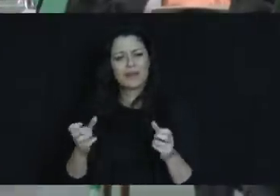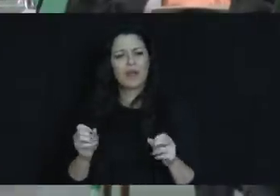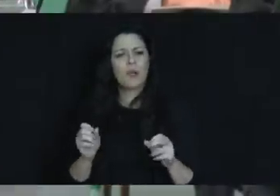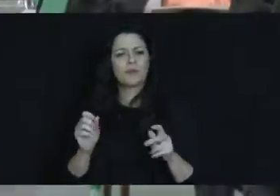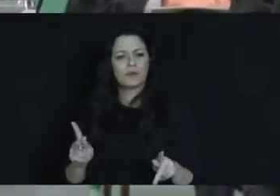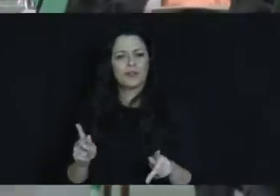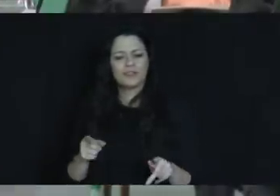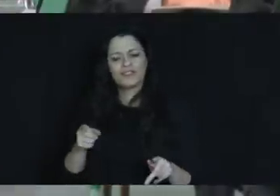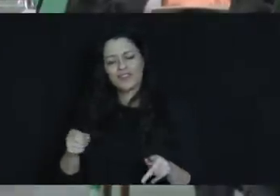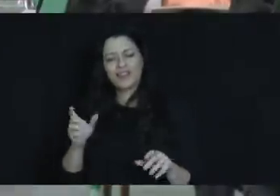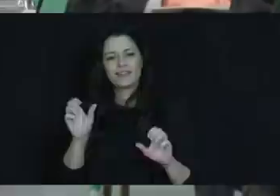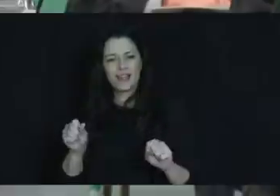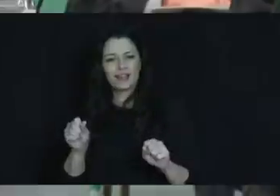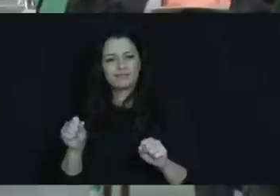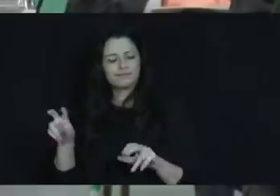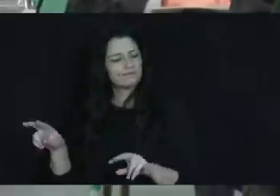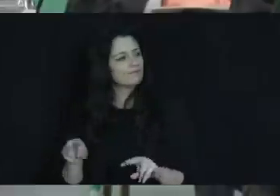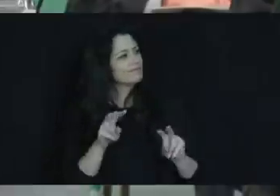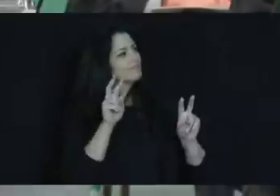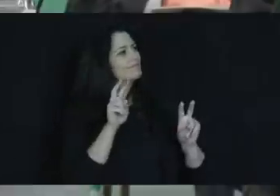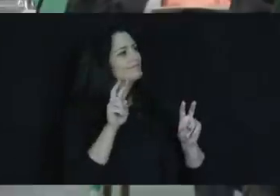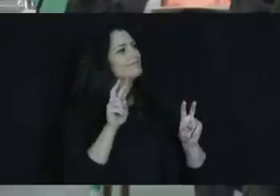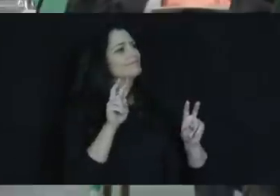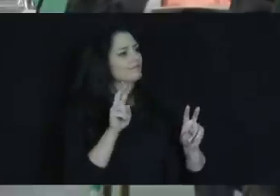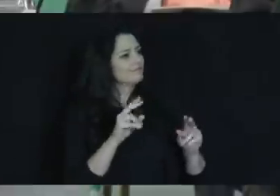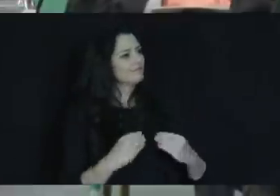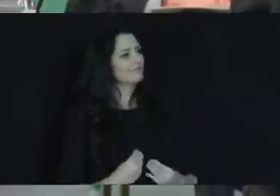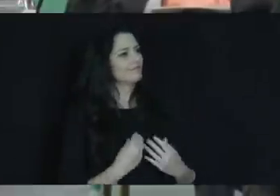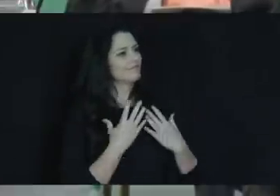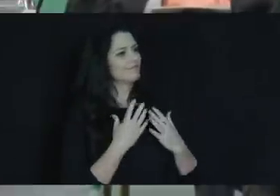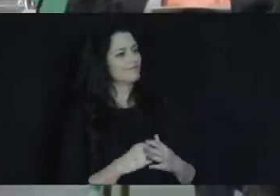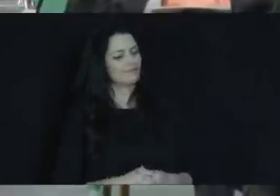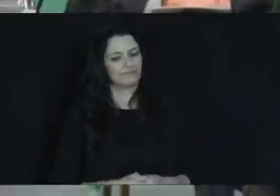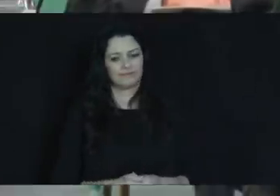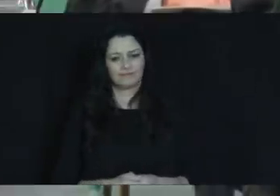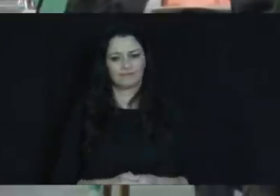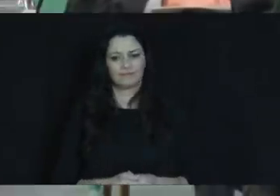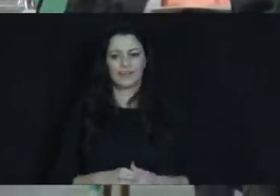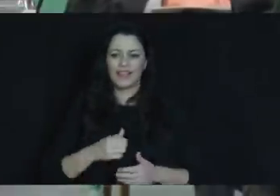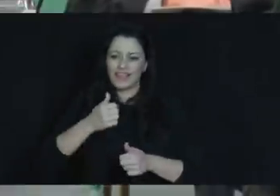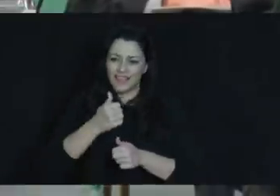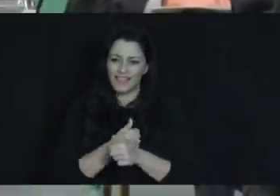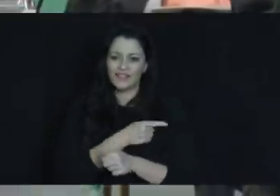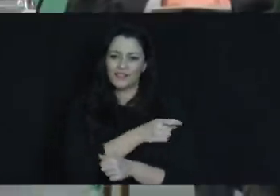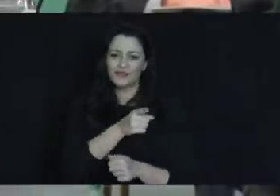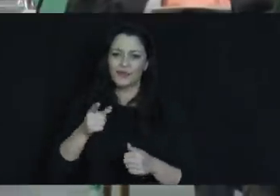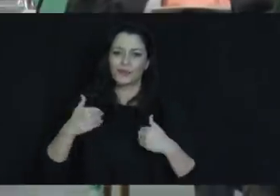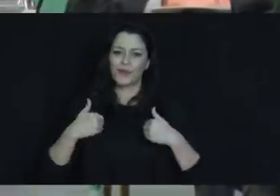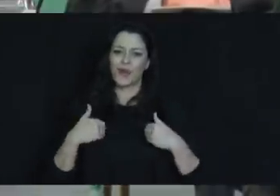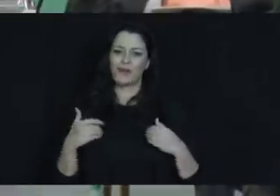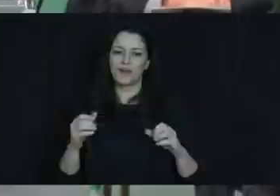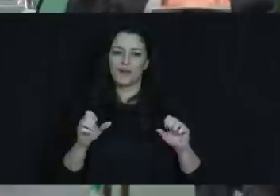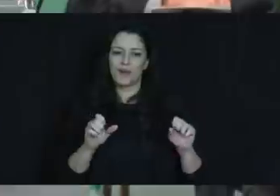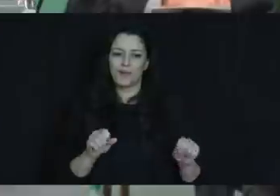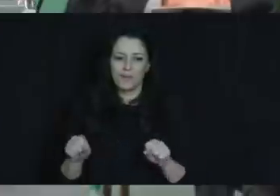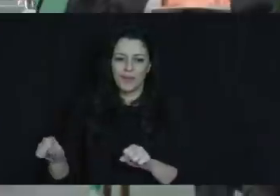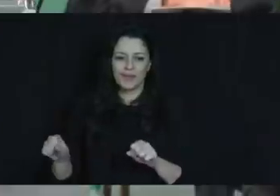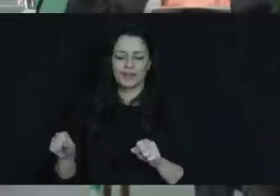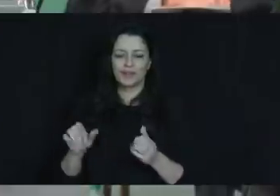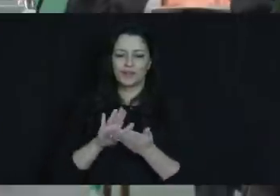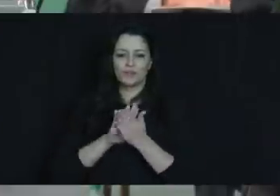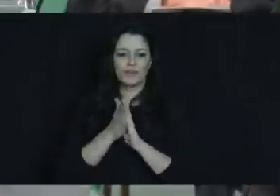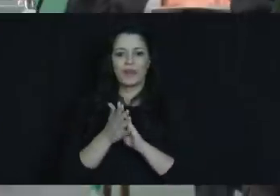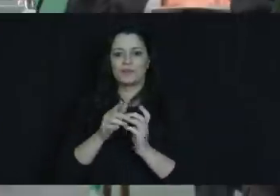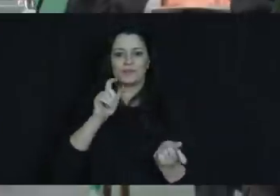each and every single one of you here has the power to be a change maker in this world. So remember that there are people out